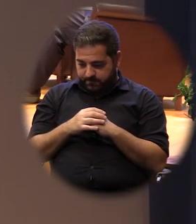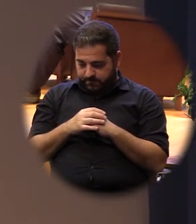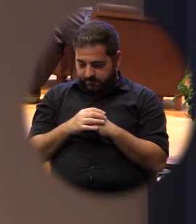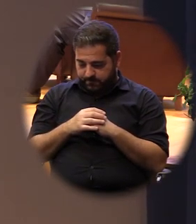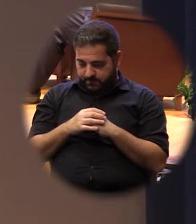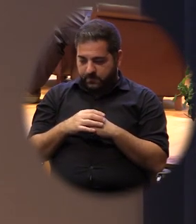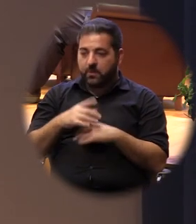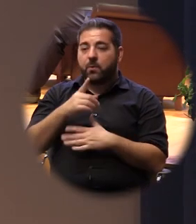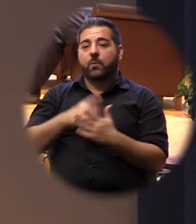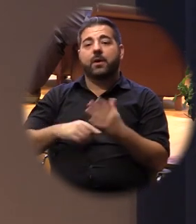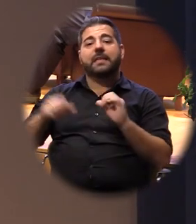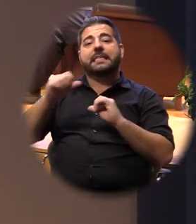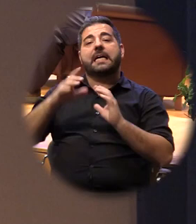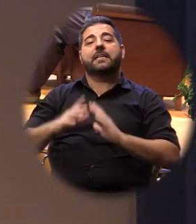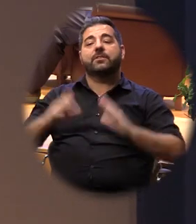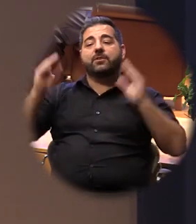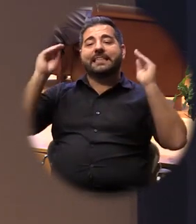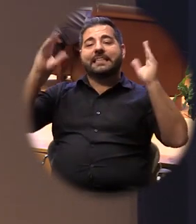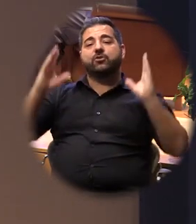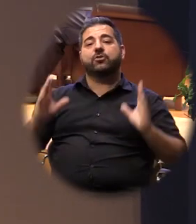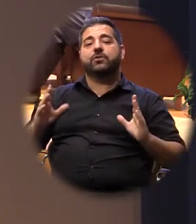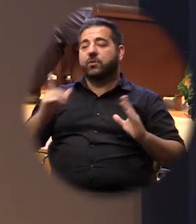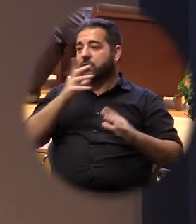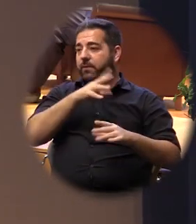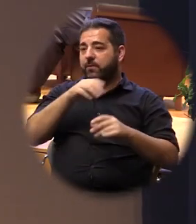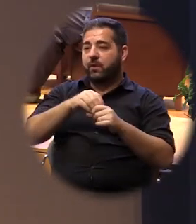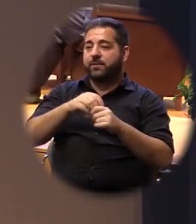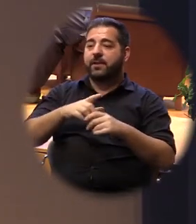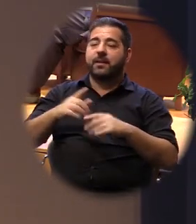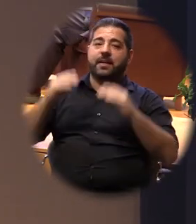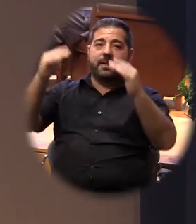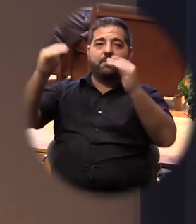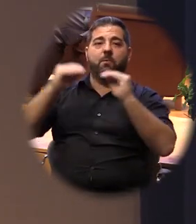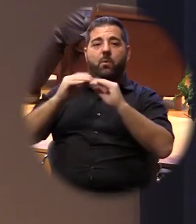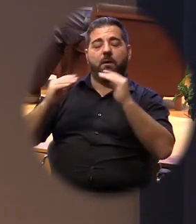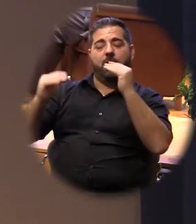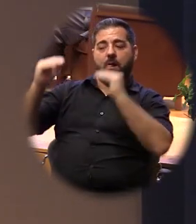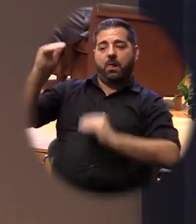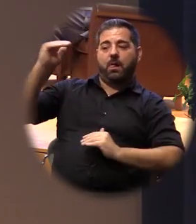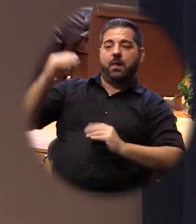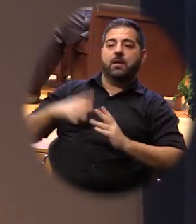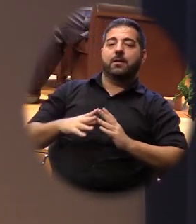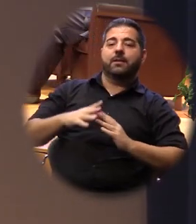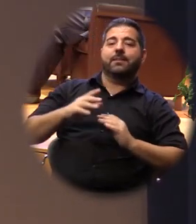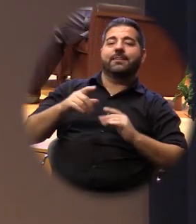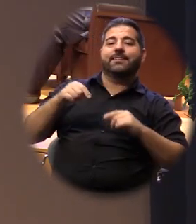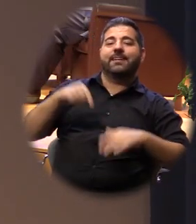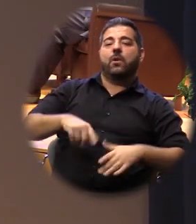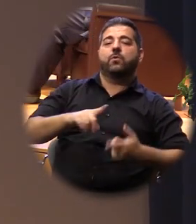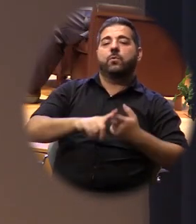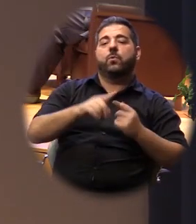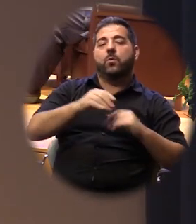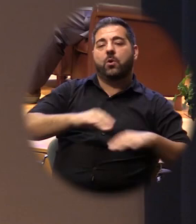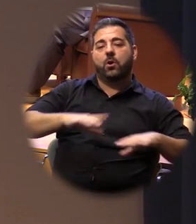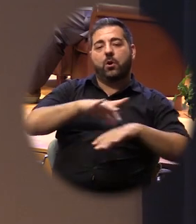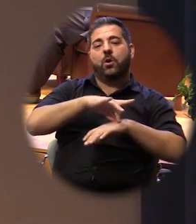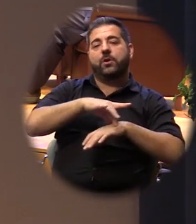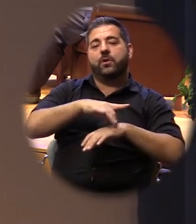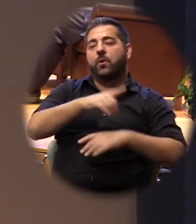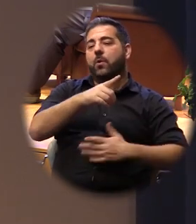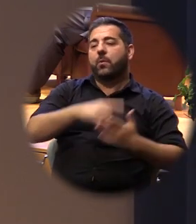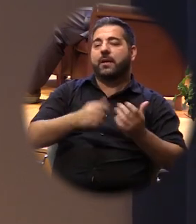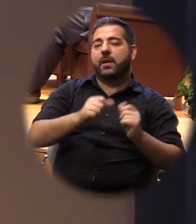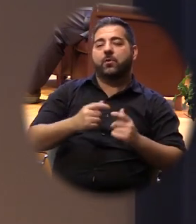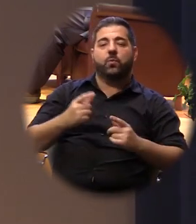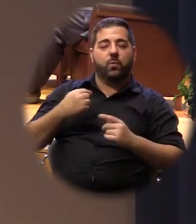educators who are maybe engaging more in less ivory tower settings, what could we be doing collectively, or maybe